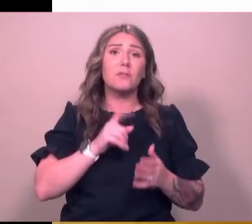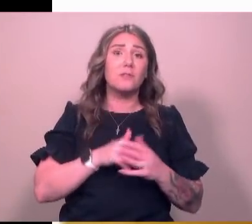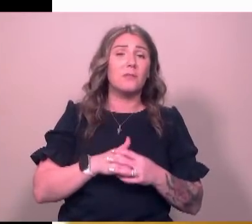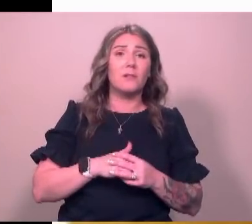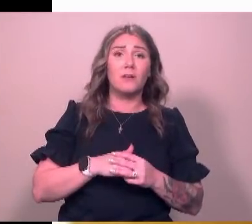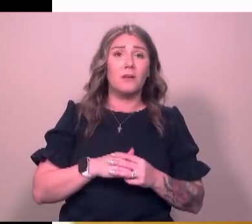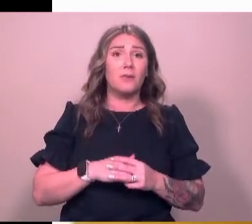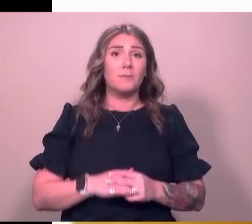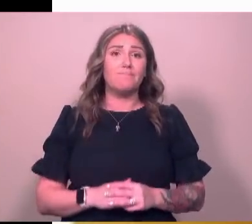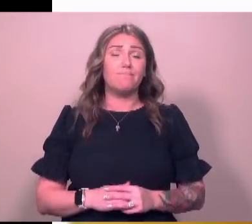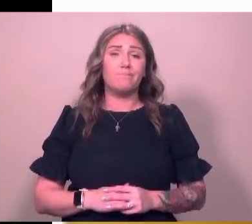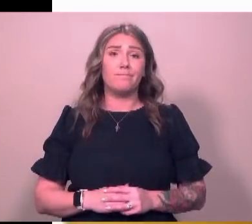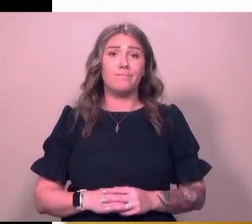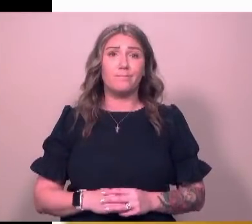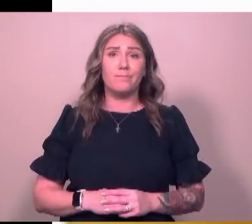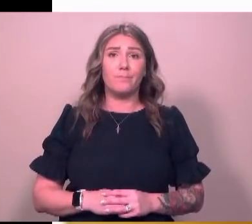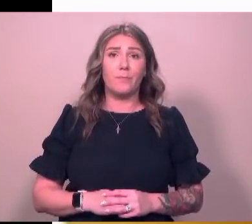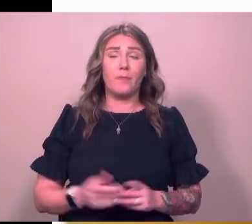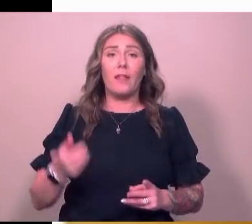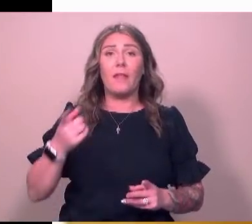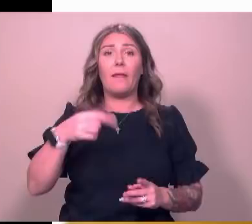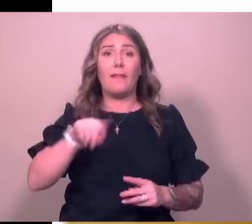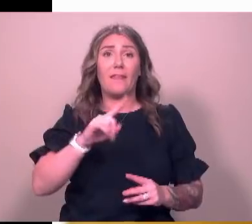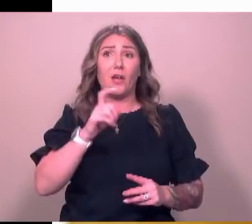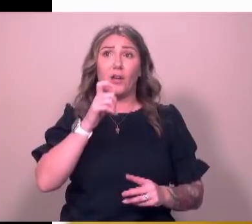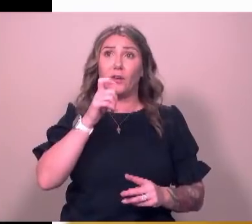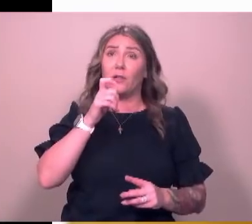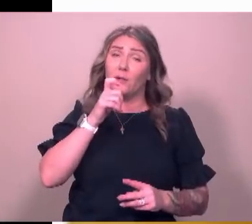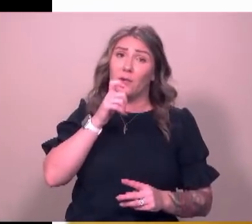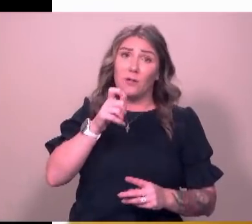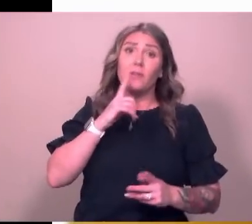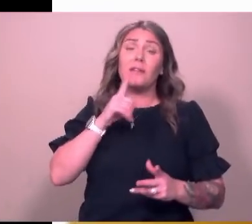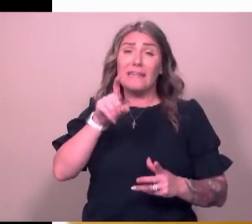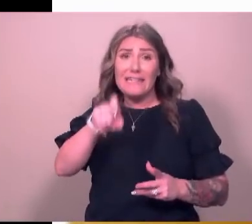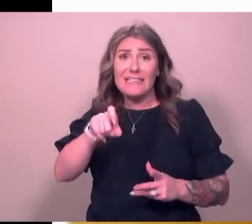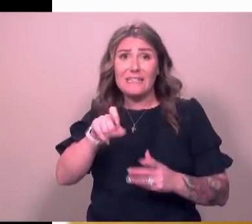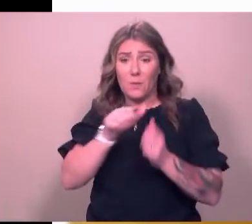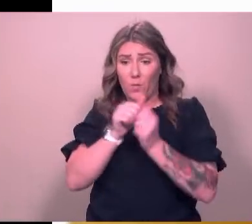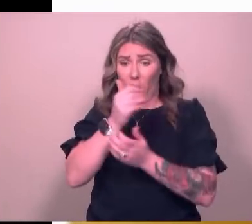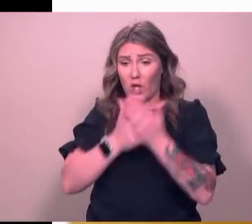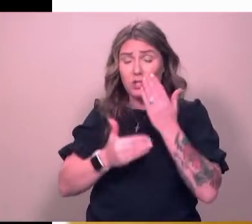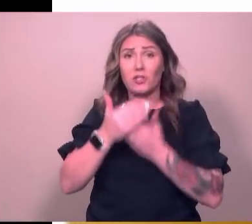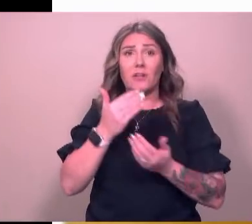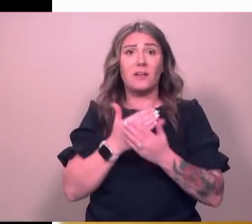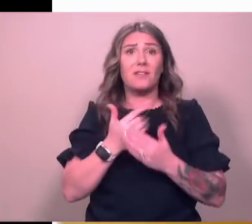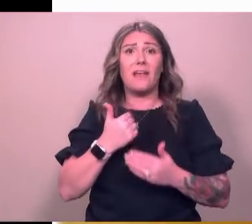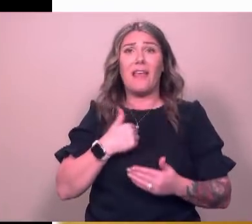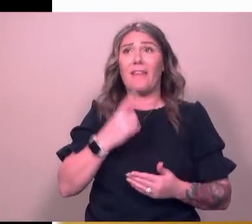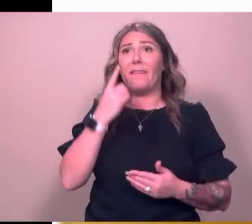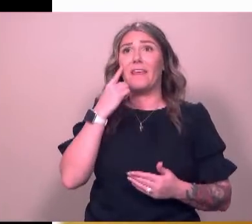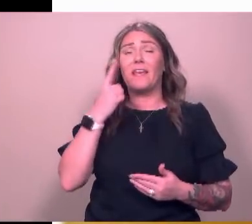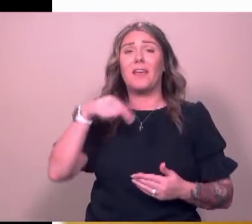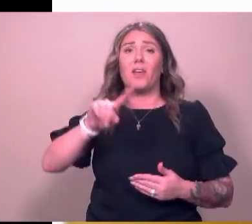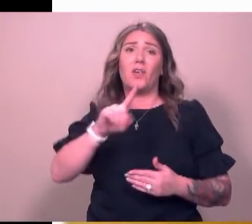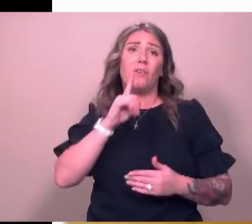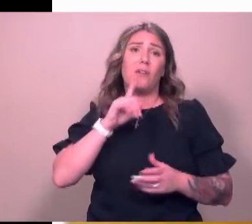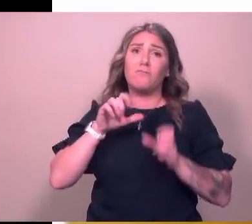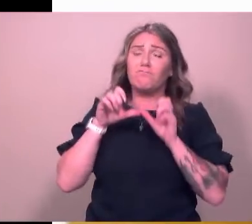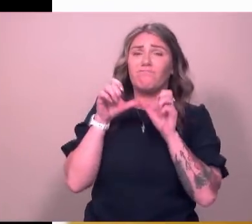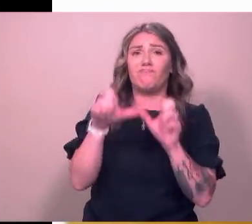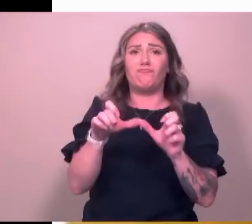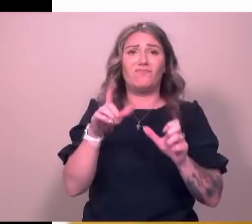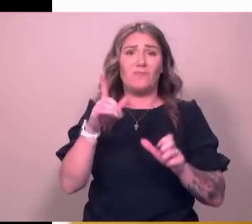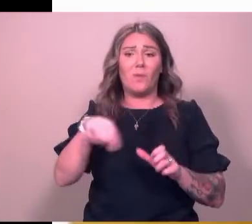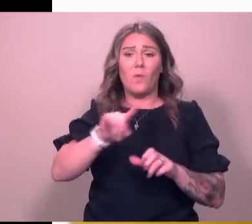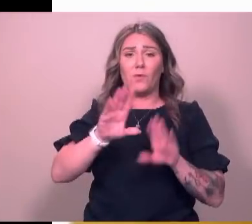indoctrinated to some extent to wash their hands and wear their masks. And I think that they're actually resilient. And if those